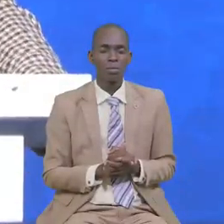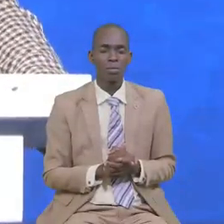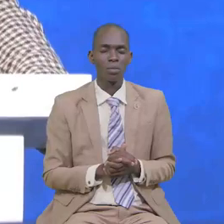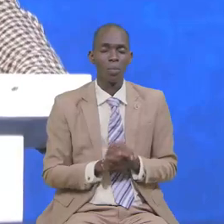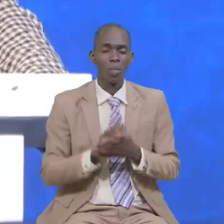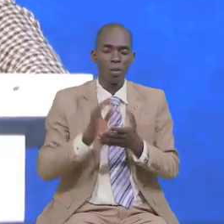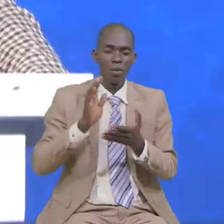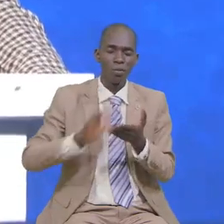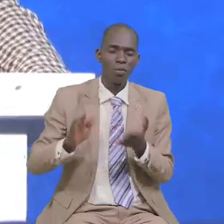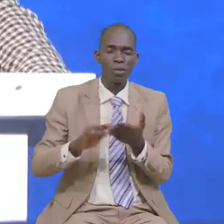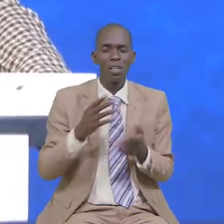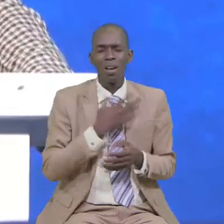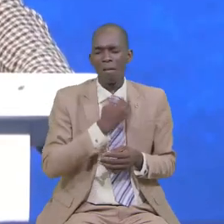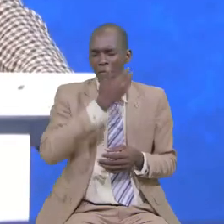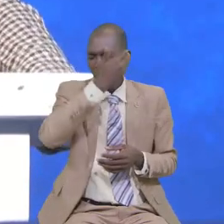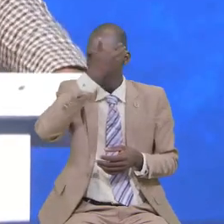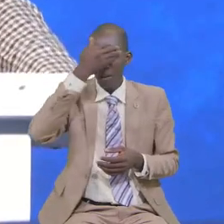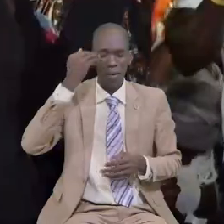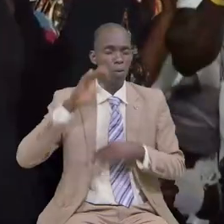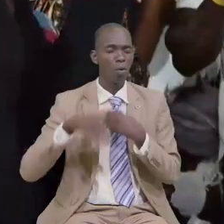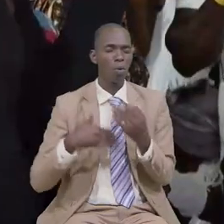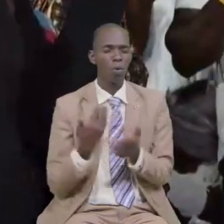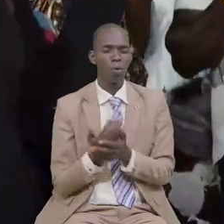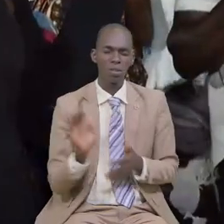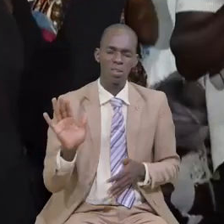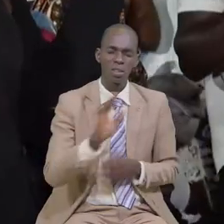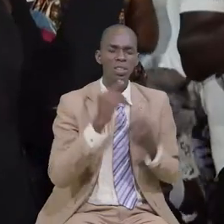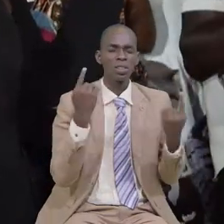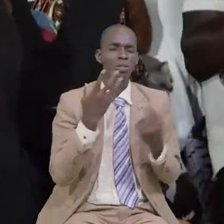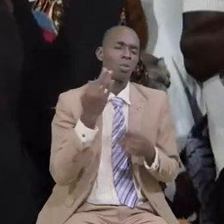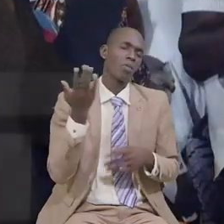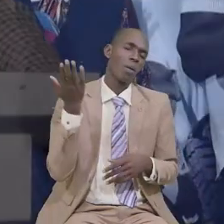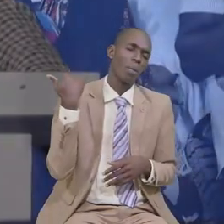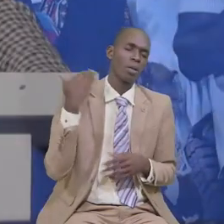Forgive and forget all the sins of the past.